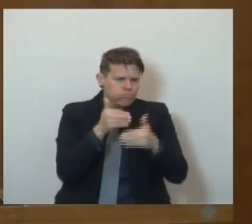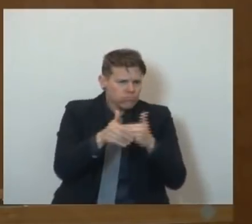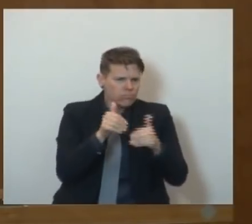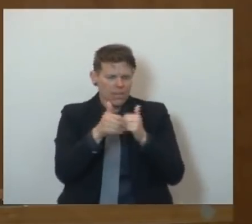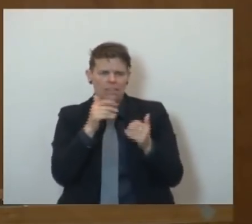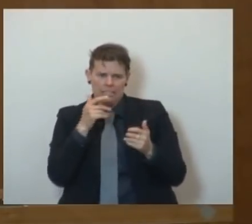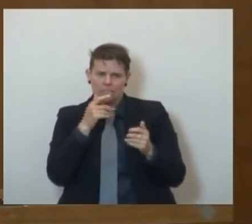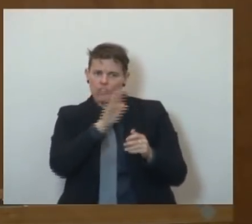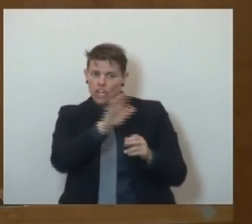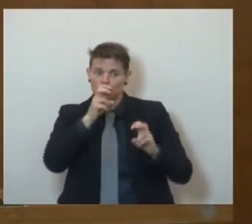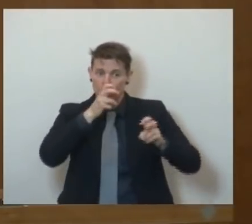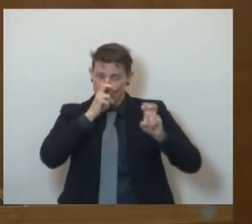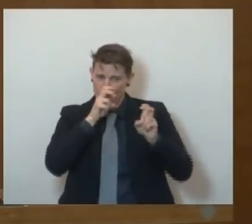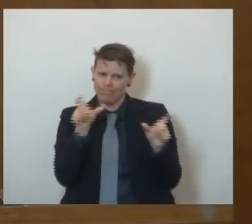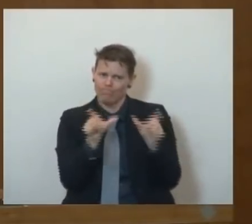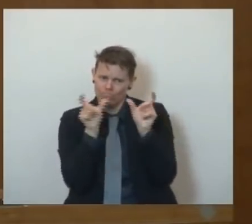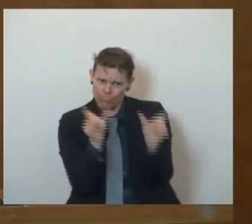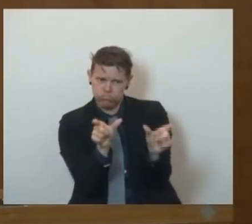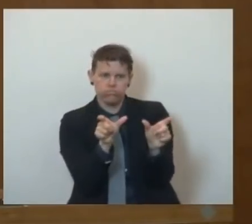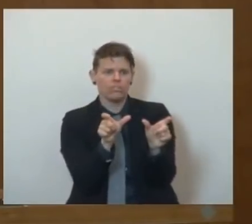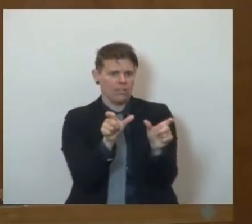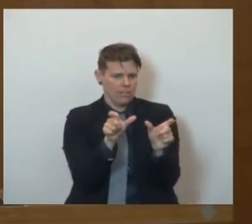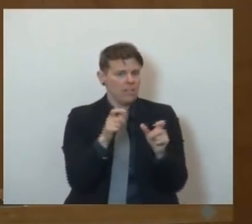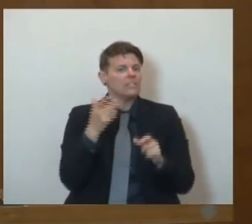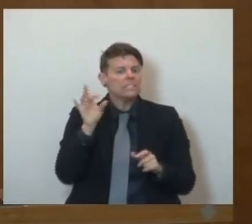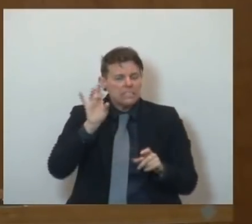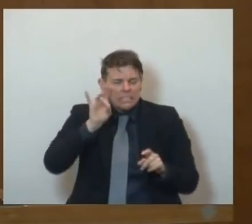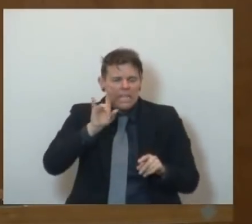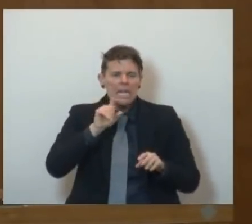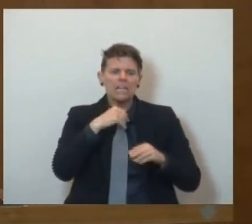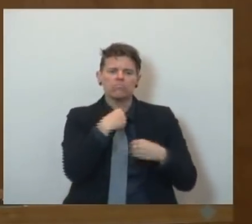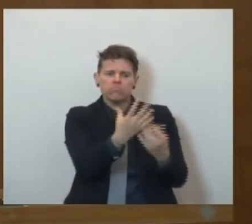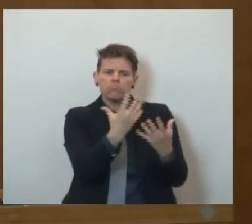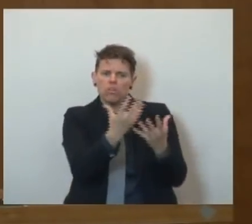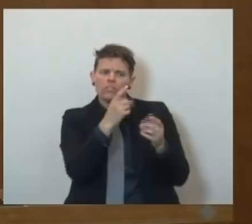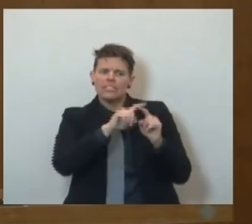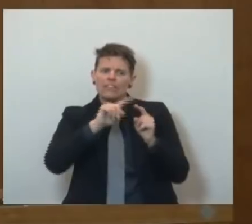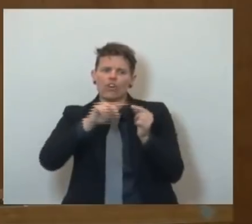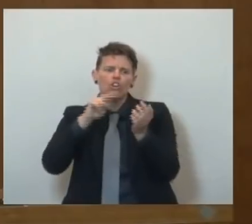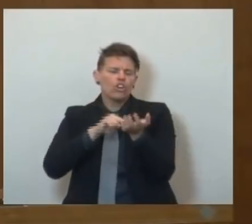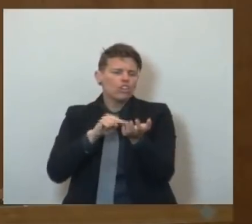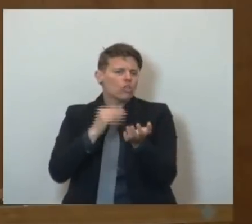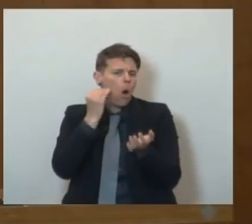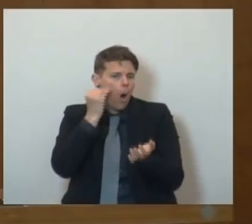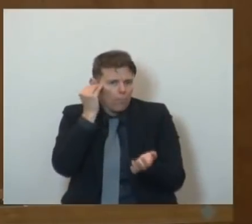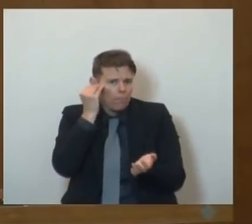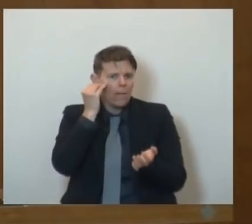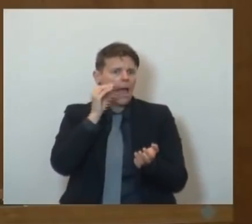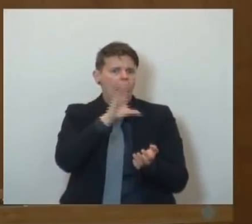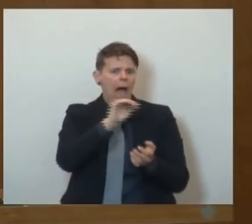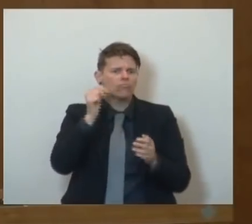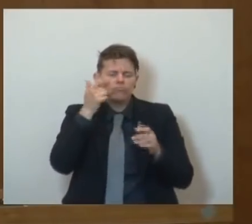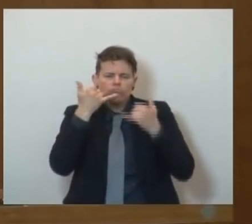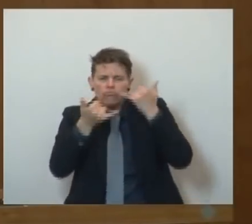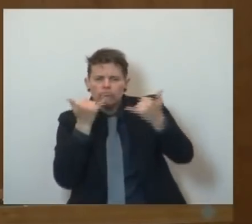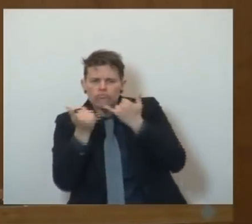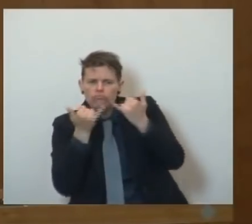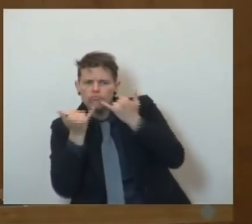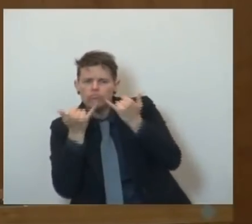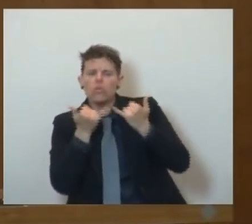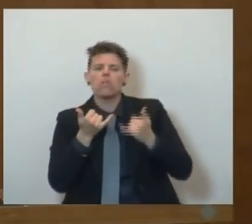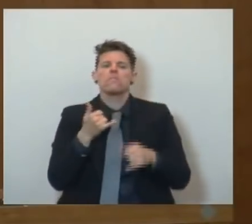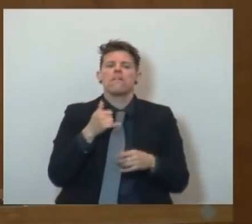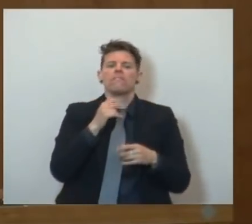they assign surveyors to every single nursing home, and they do daily calls and video reviews of their infection